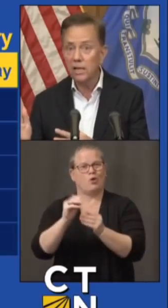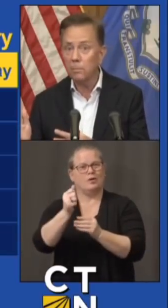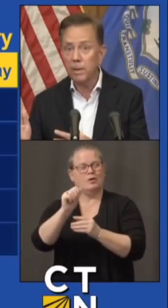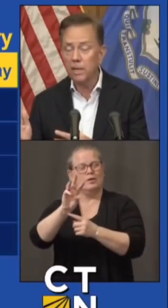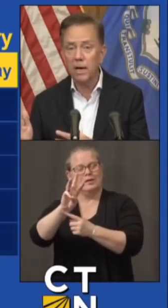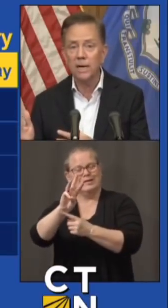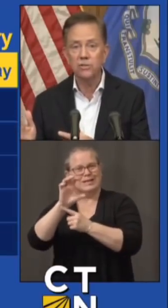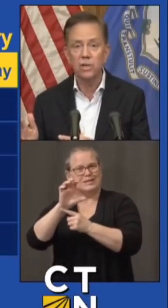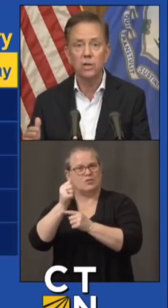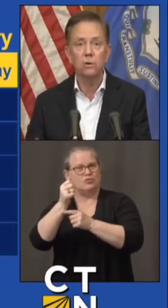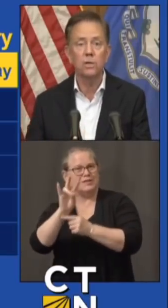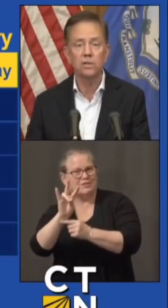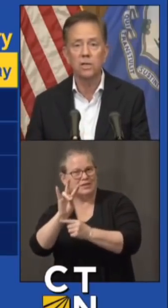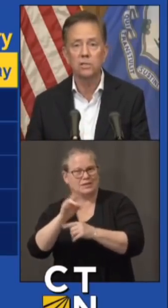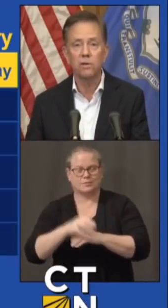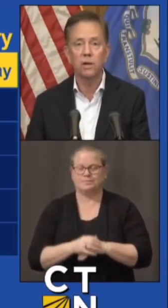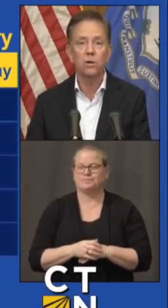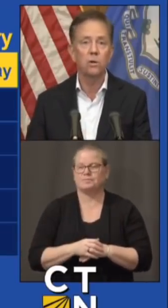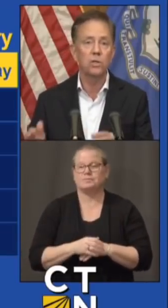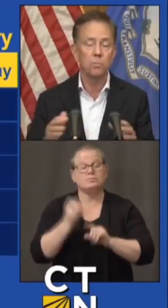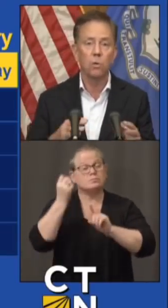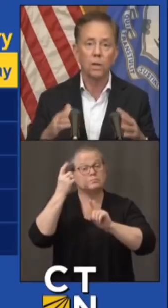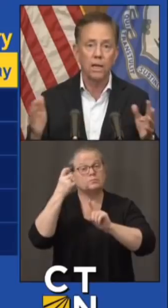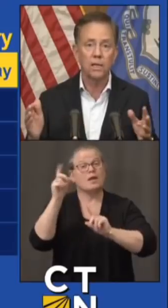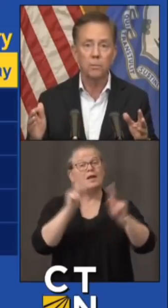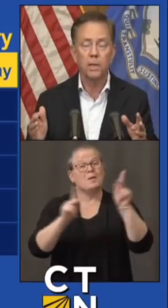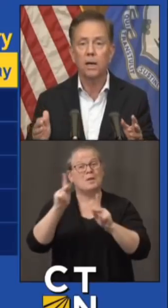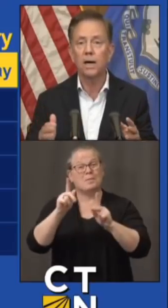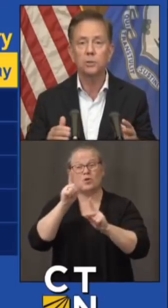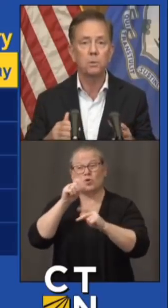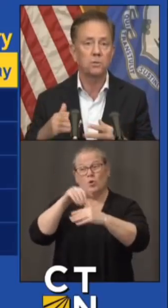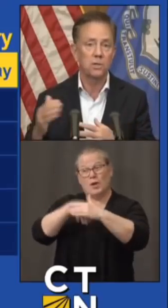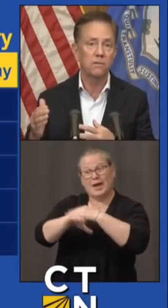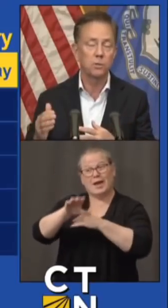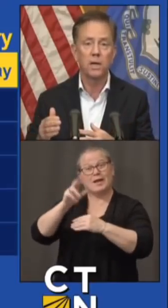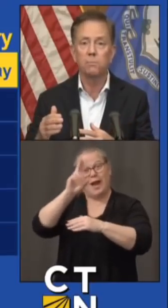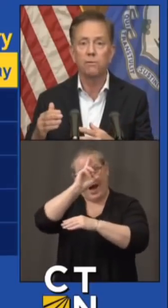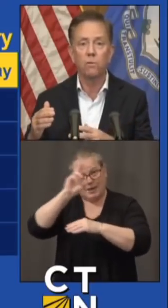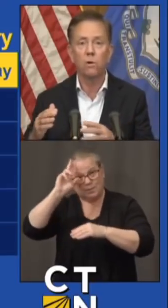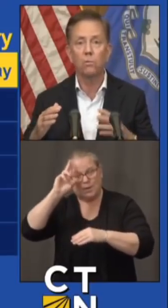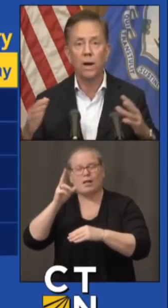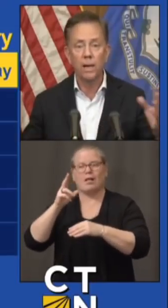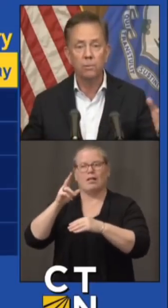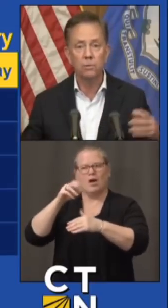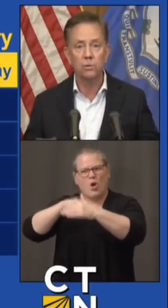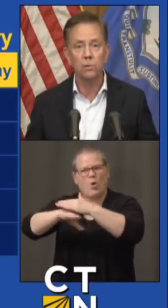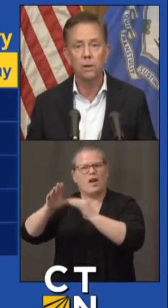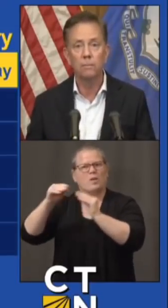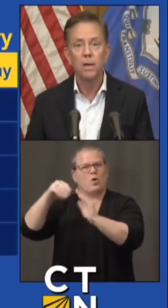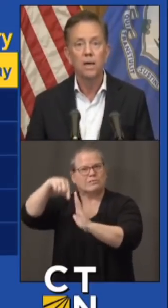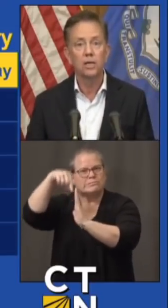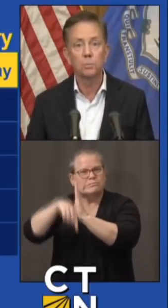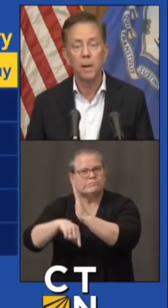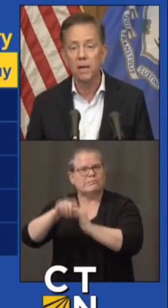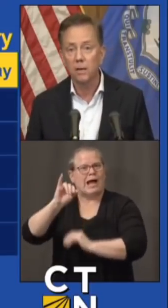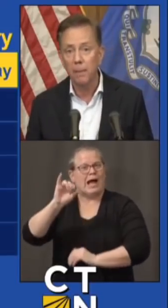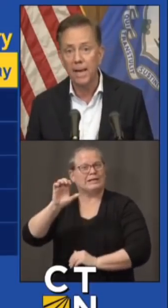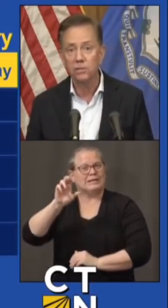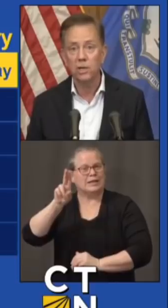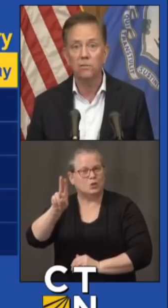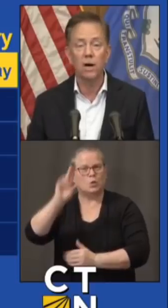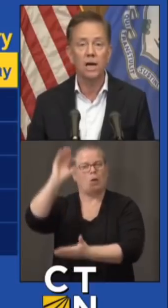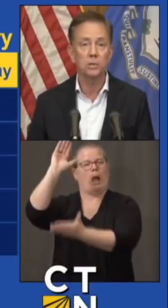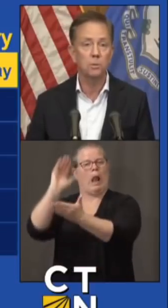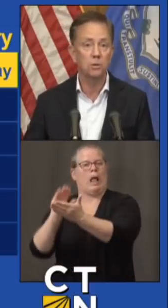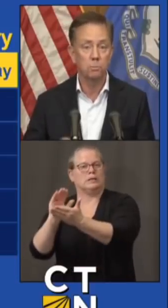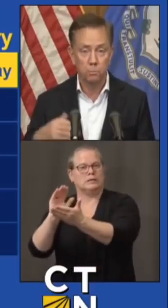Less likely to be in the ICU, the intensive care units, more likely to be in the hospitals. As I've explained before, we're able to expand